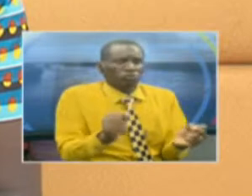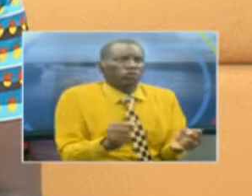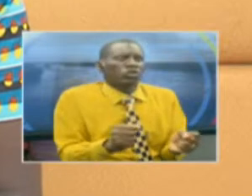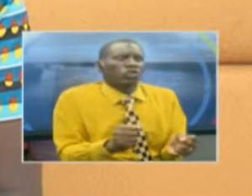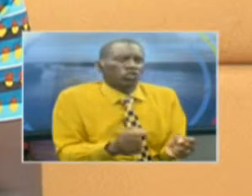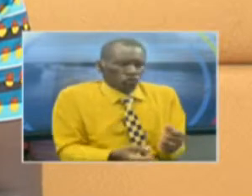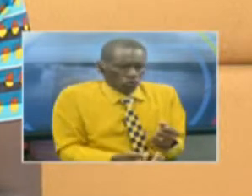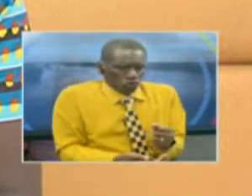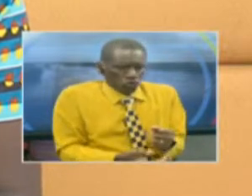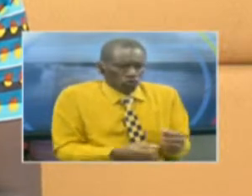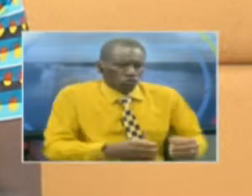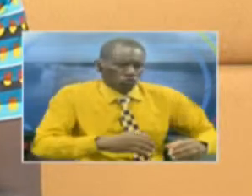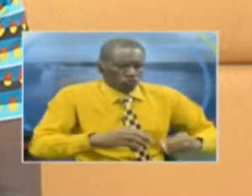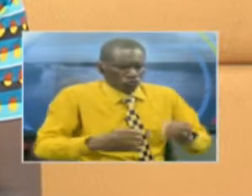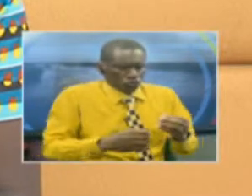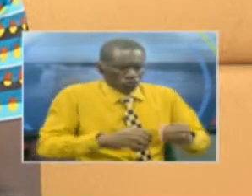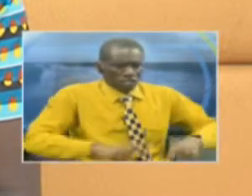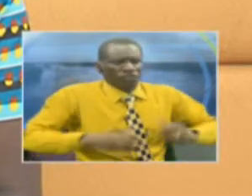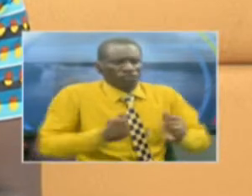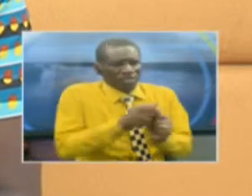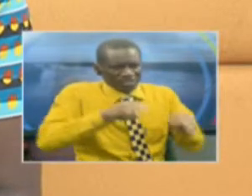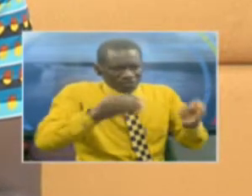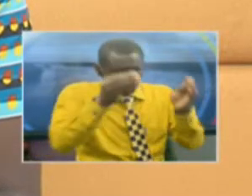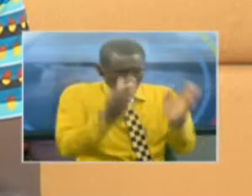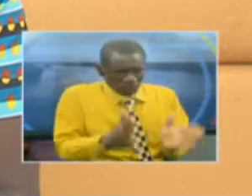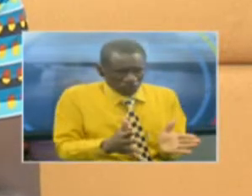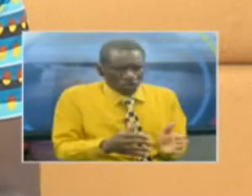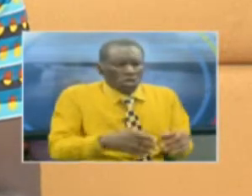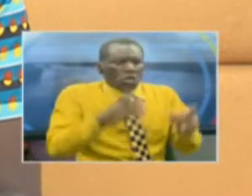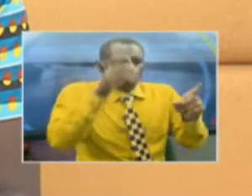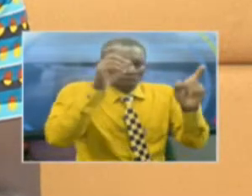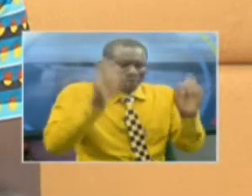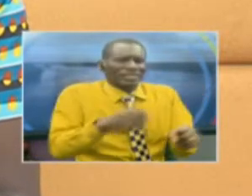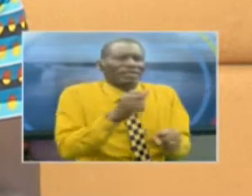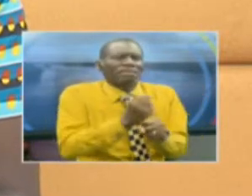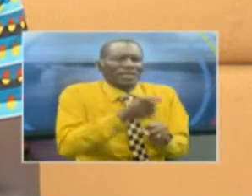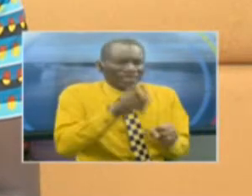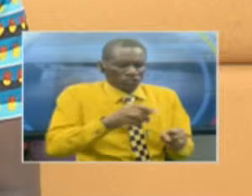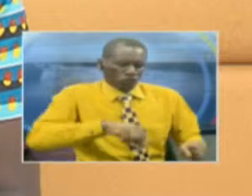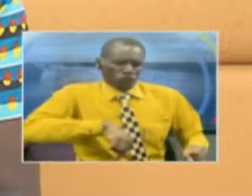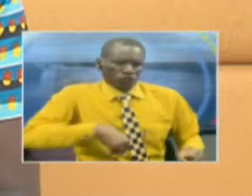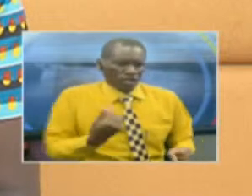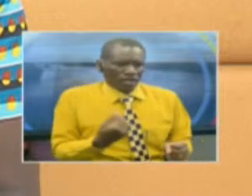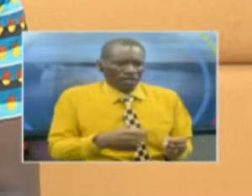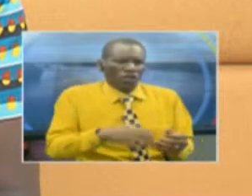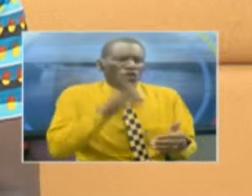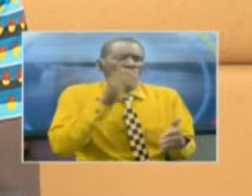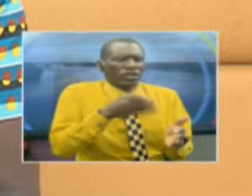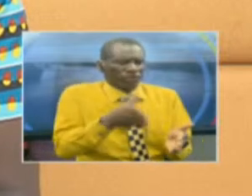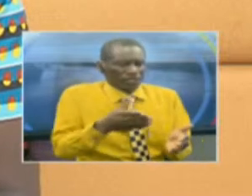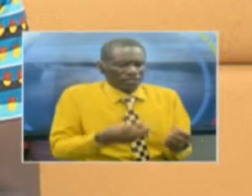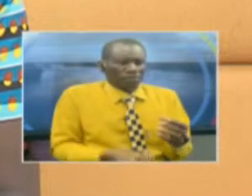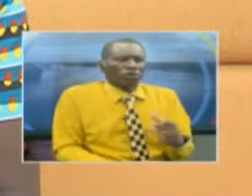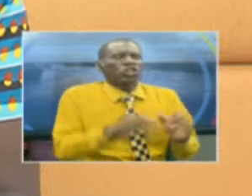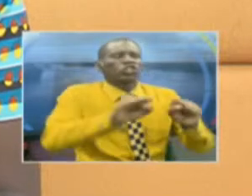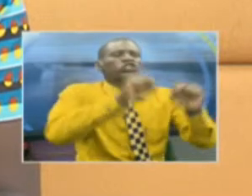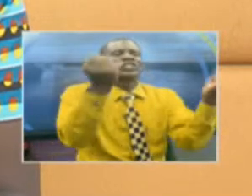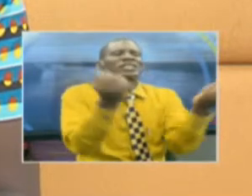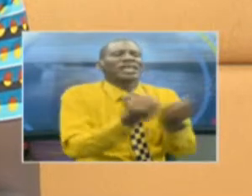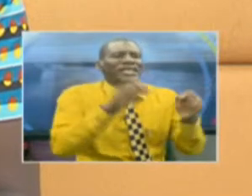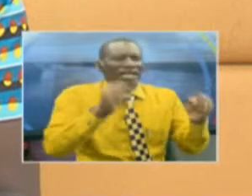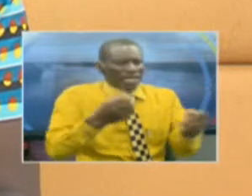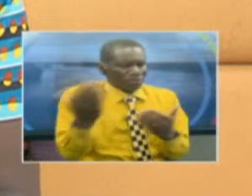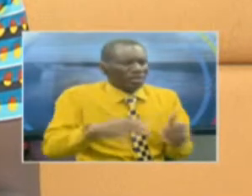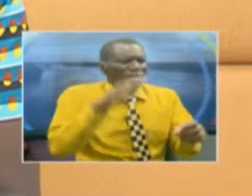control. You have to make peace and heal from whatever that has caused, because society can cause a lot